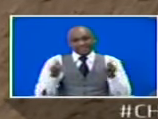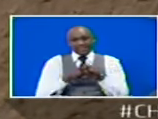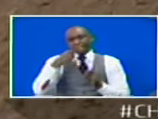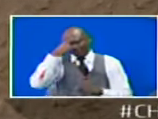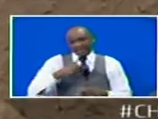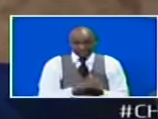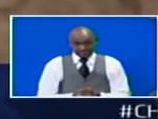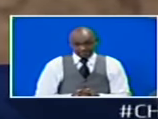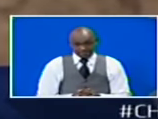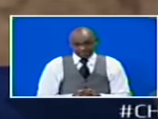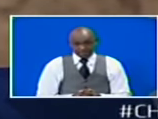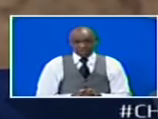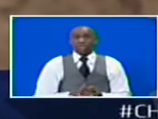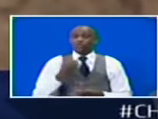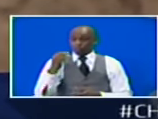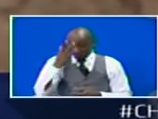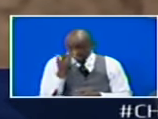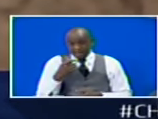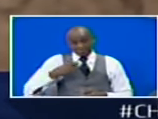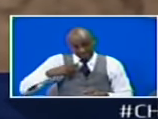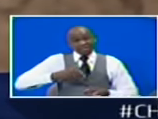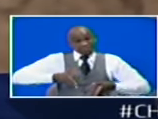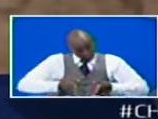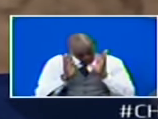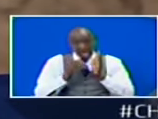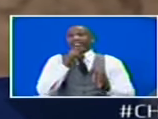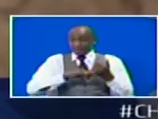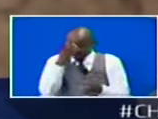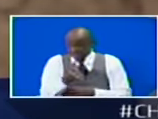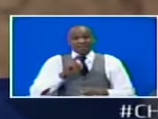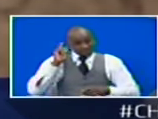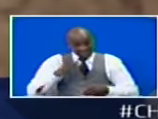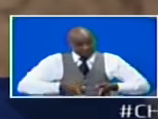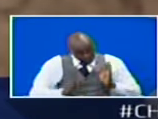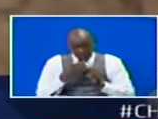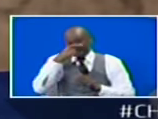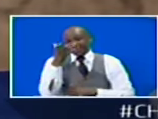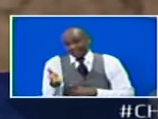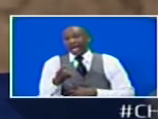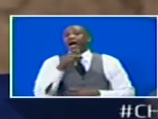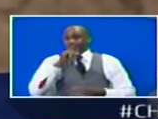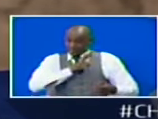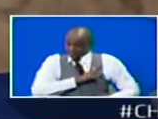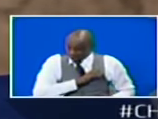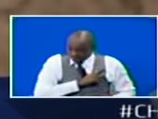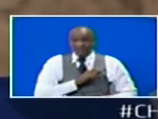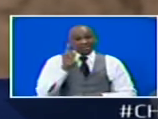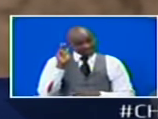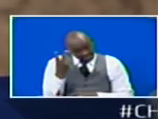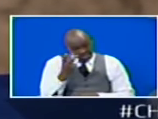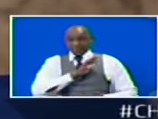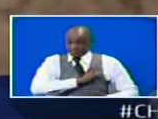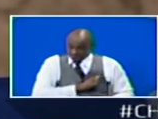defect. Watoto sababu, nimezaa wa kwanza akanivumilia, wa pili akanivumilia, watatu